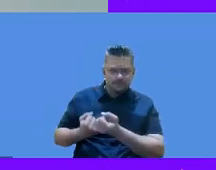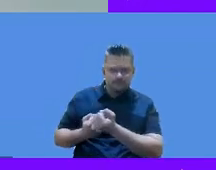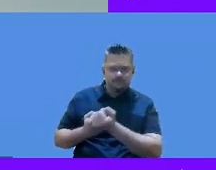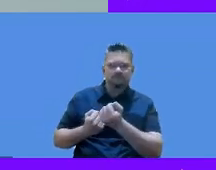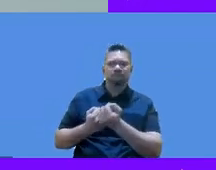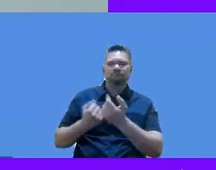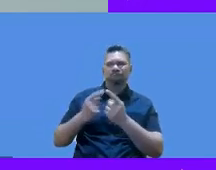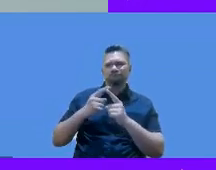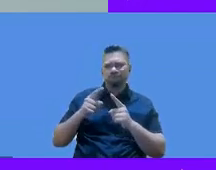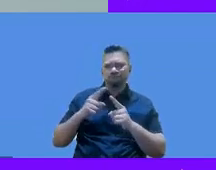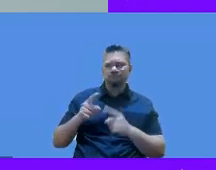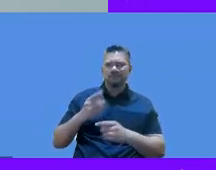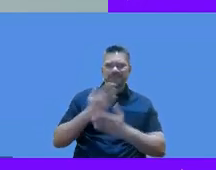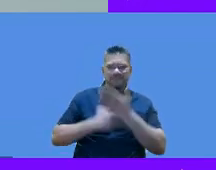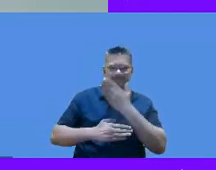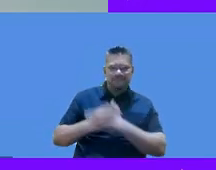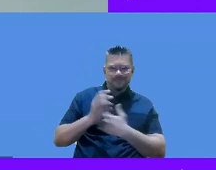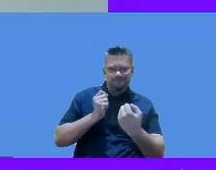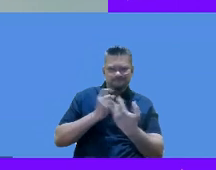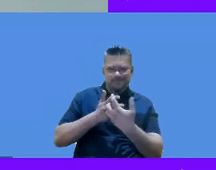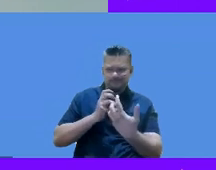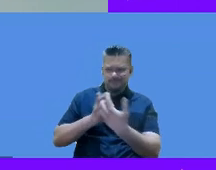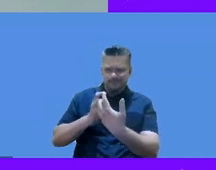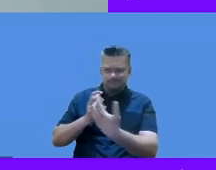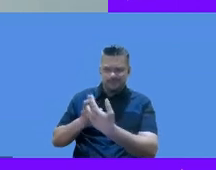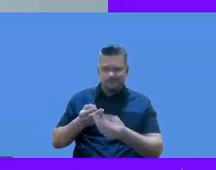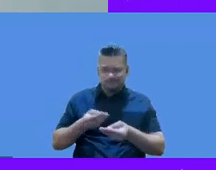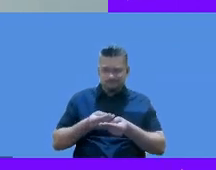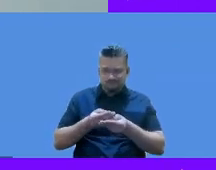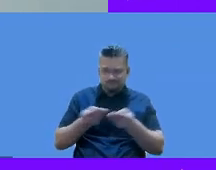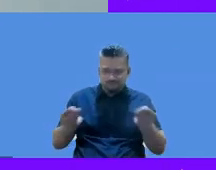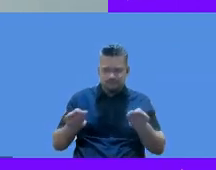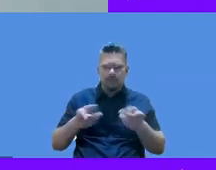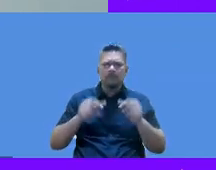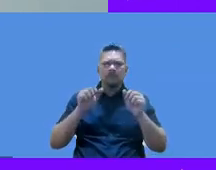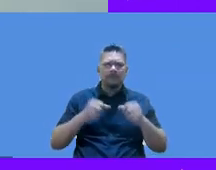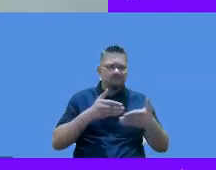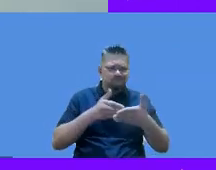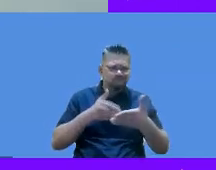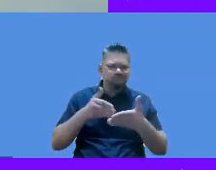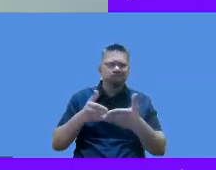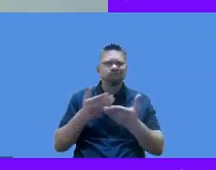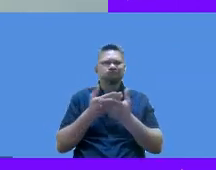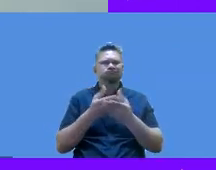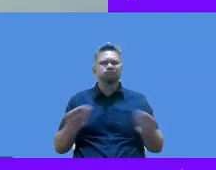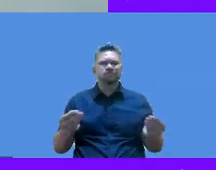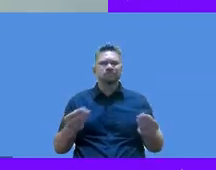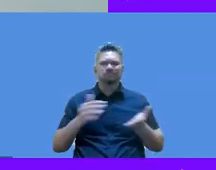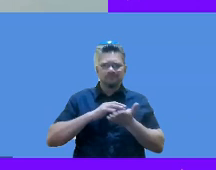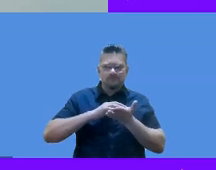help remove barriers to participation. Providing materials in accessible formats, such as Braille, audio, and easy-to-read